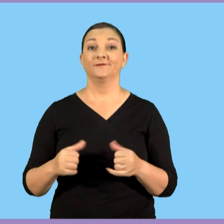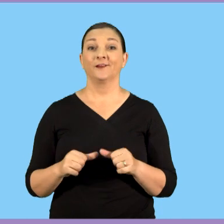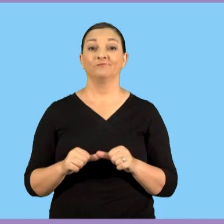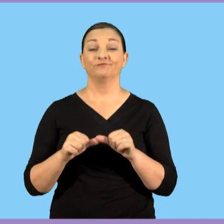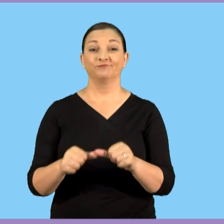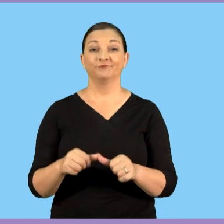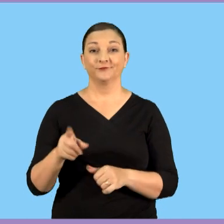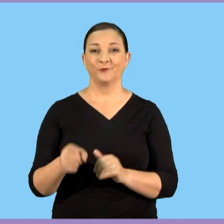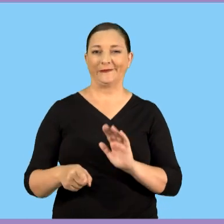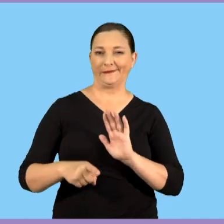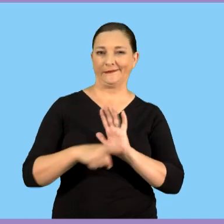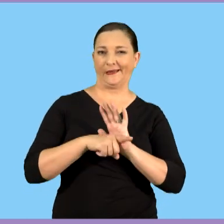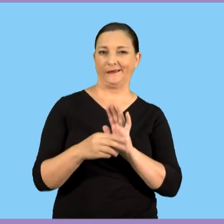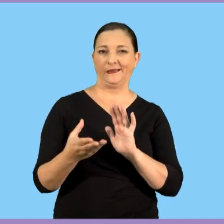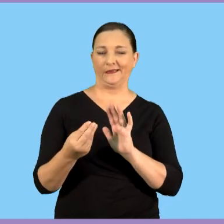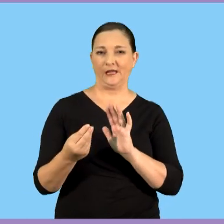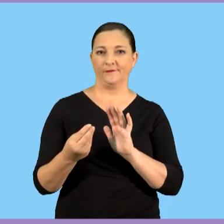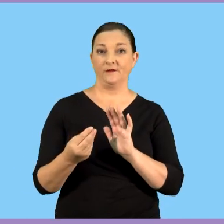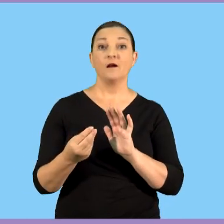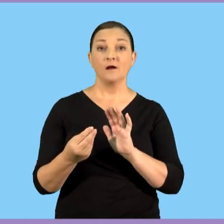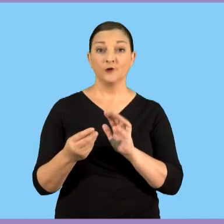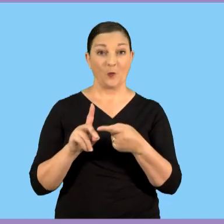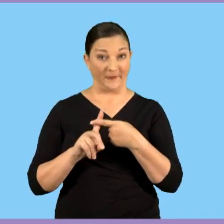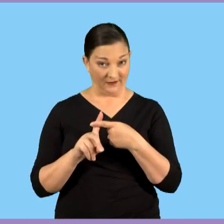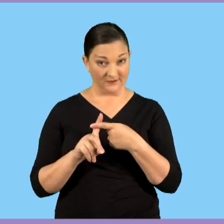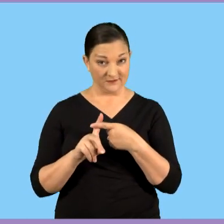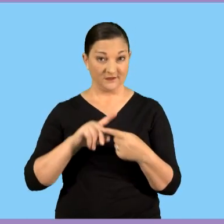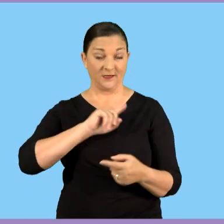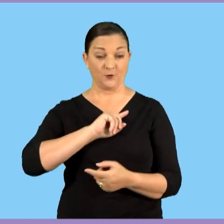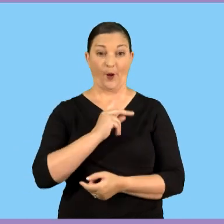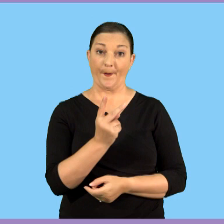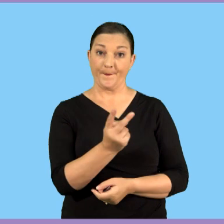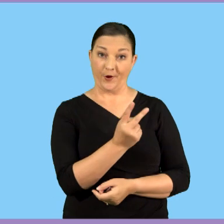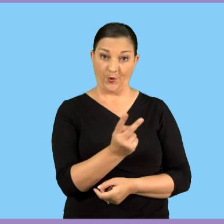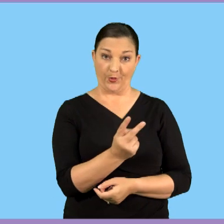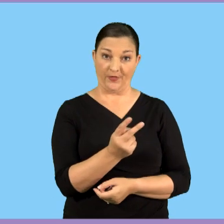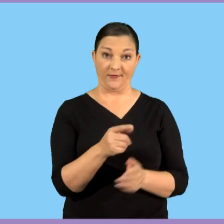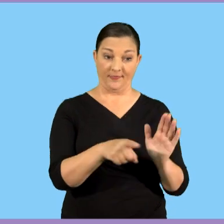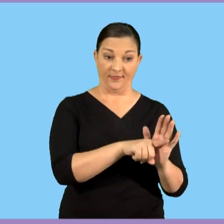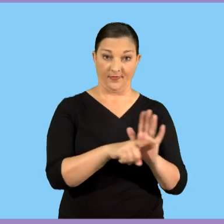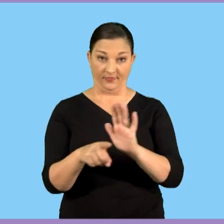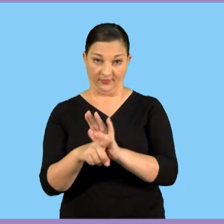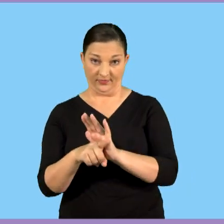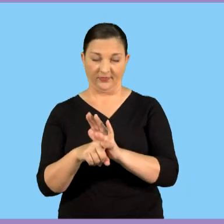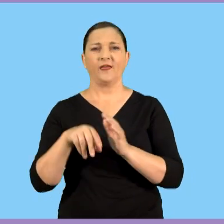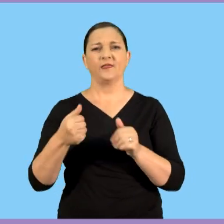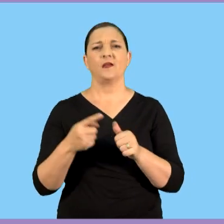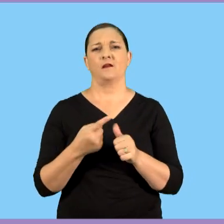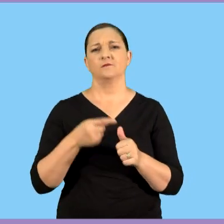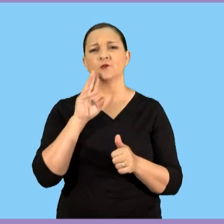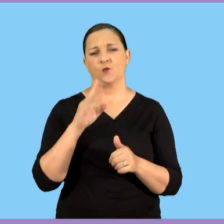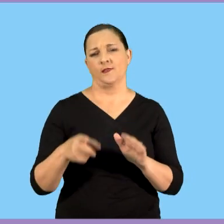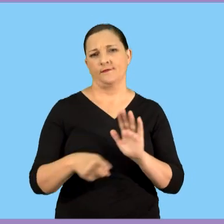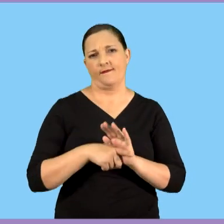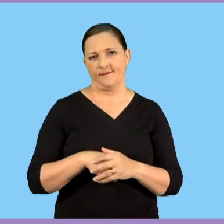of negative numbers. Now, when we add numbers that are both negative, the answer will be negative.